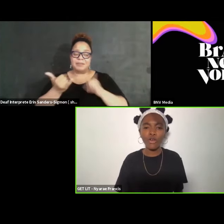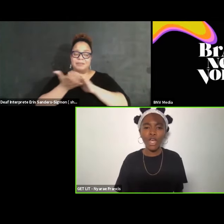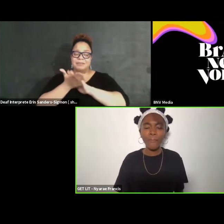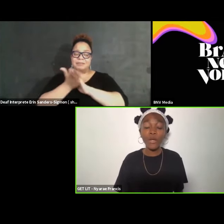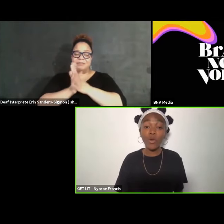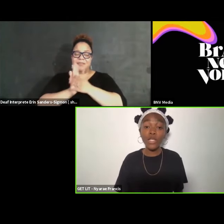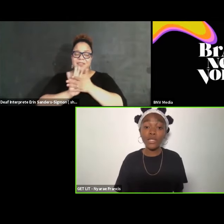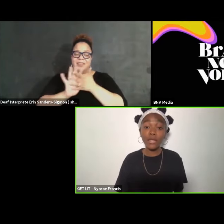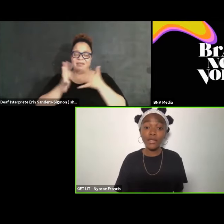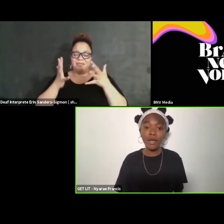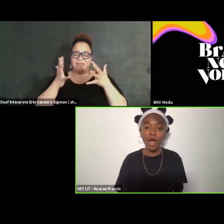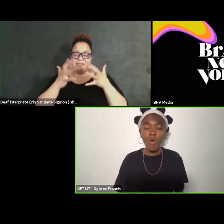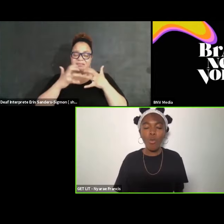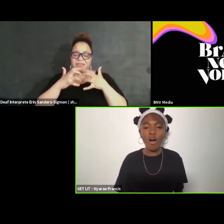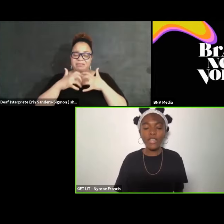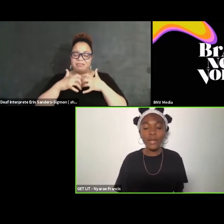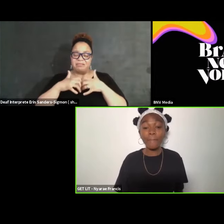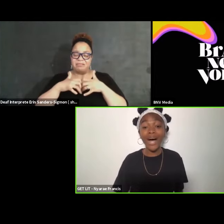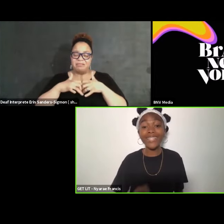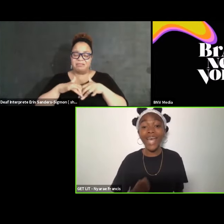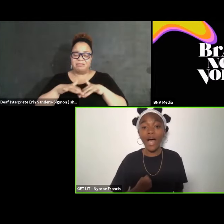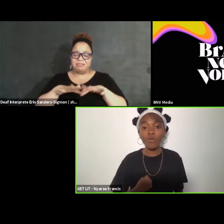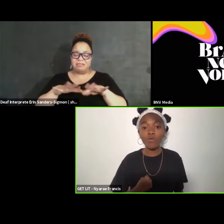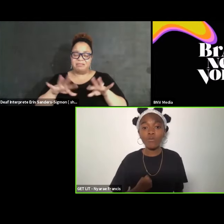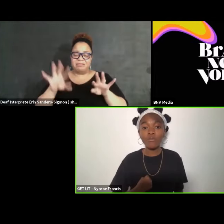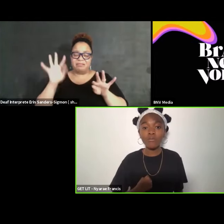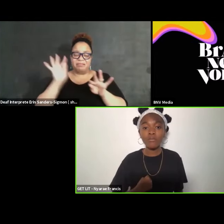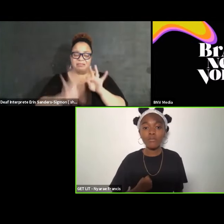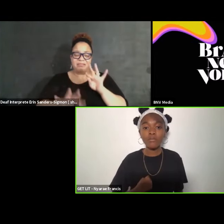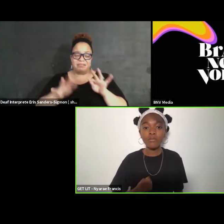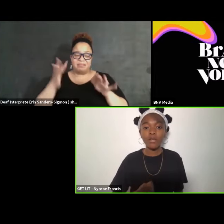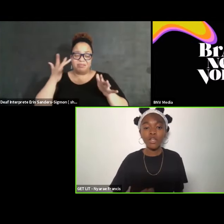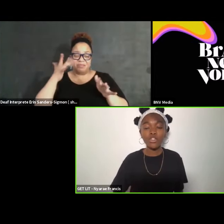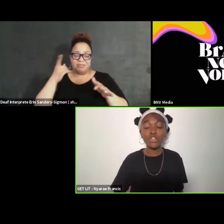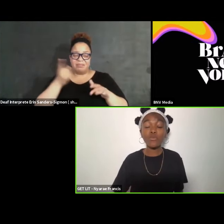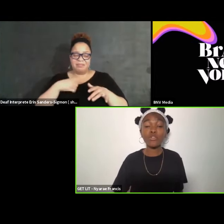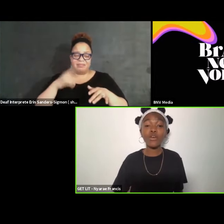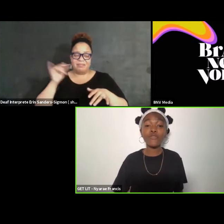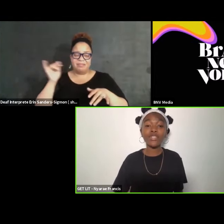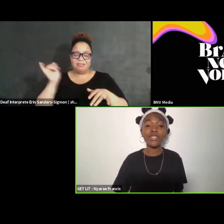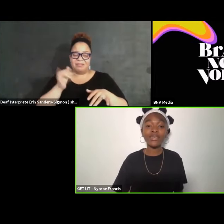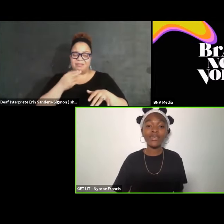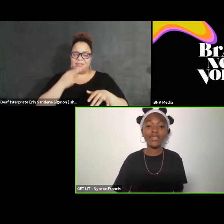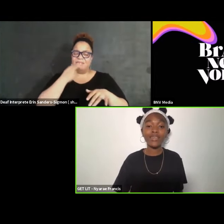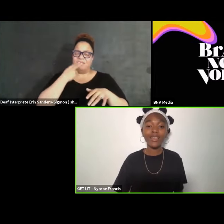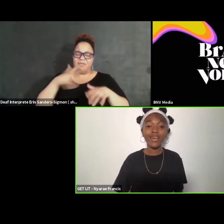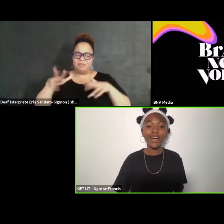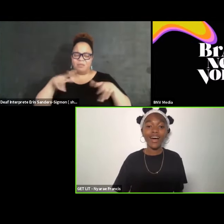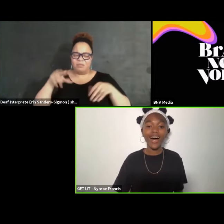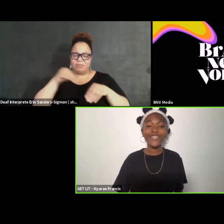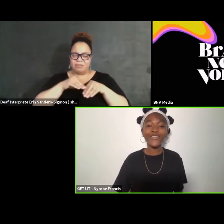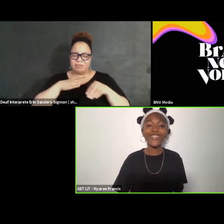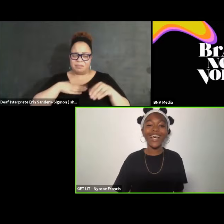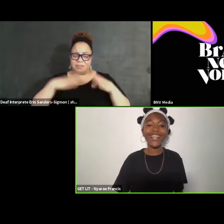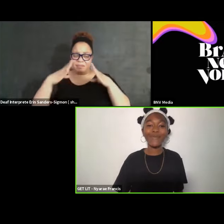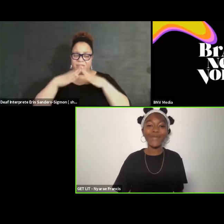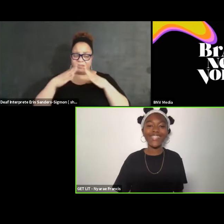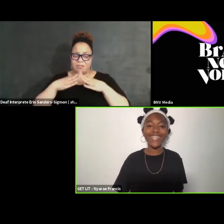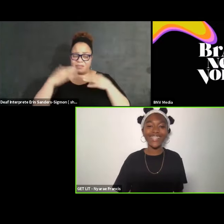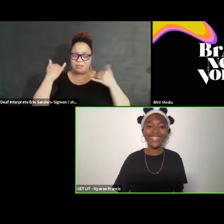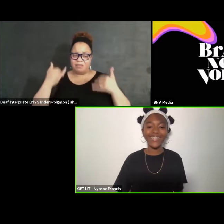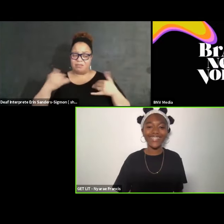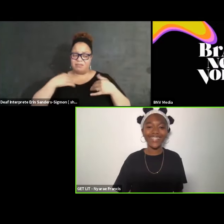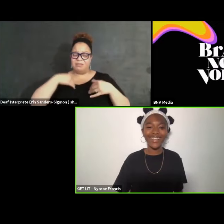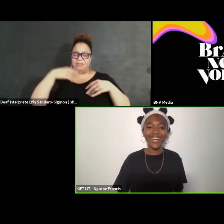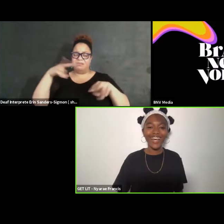wolf been whistling, walking in my town. So to preserve the city, I joined the